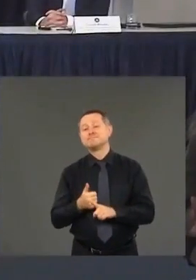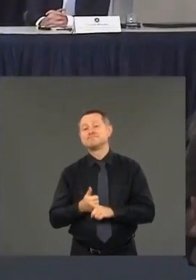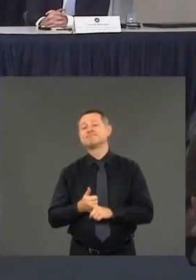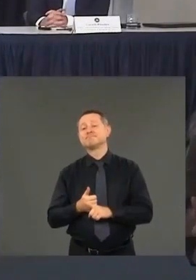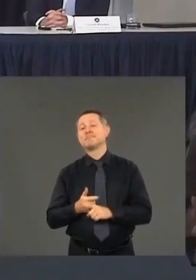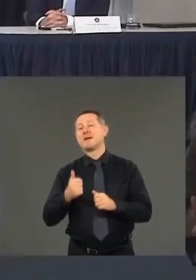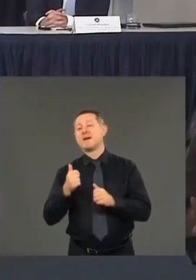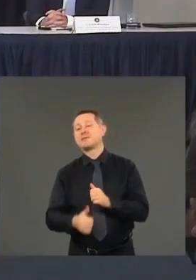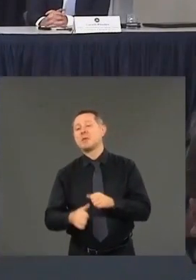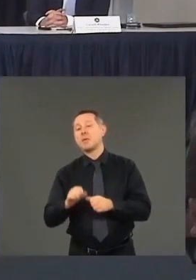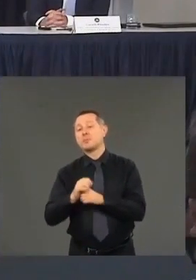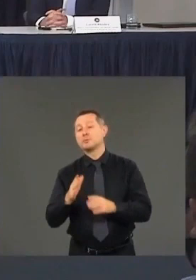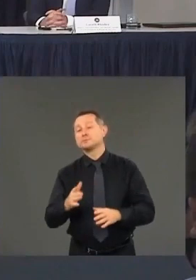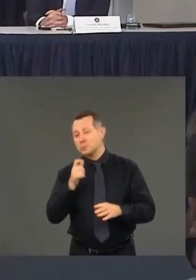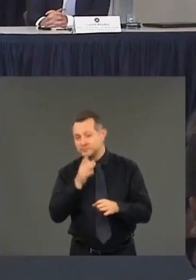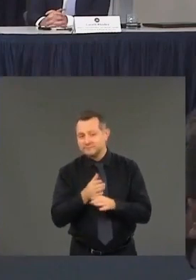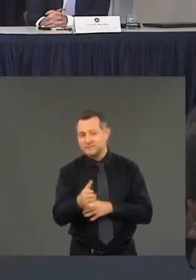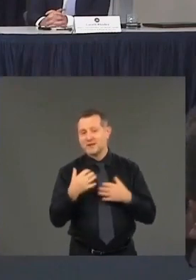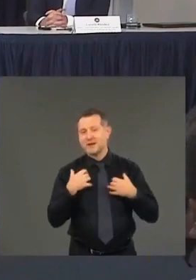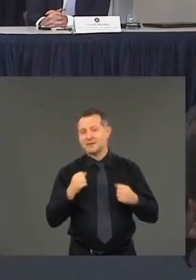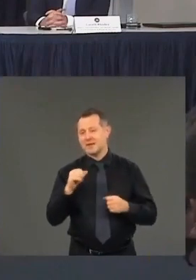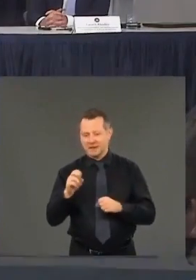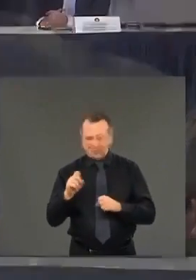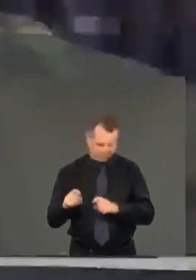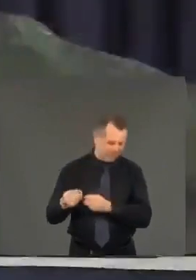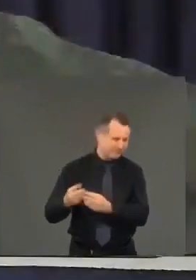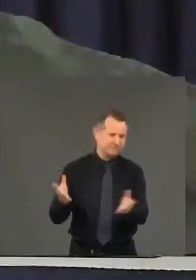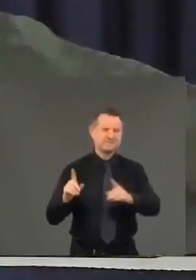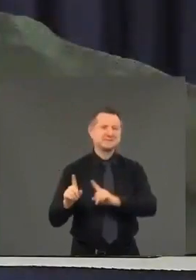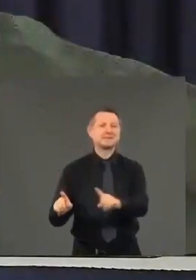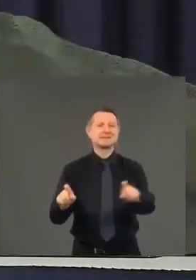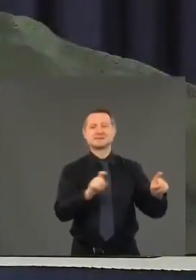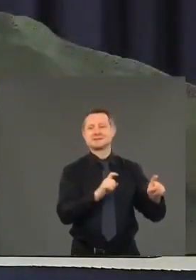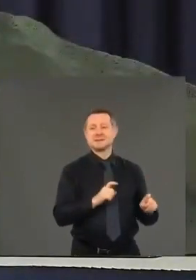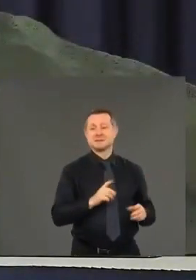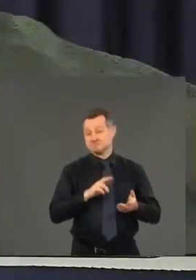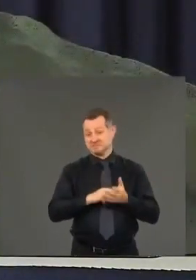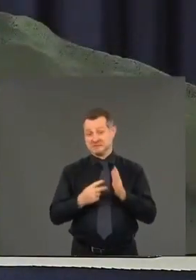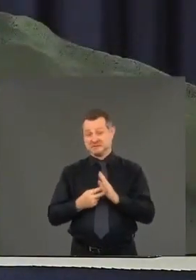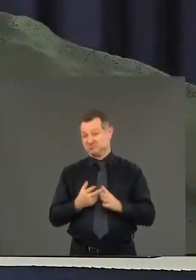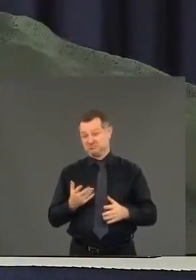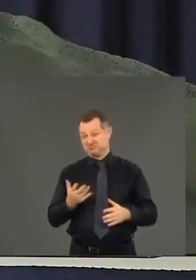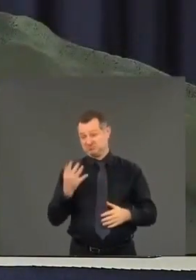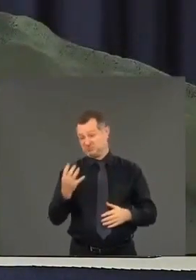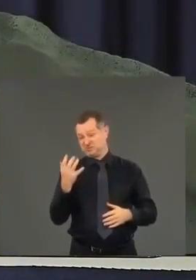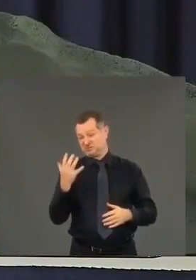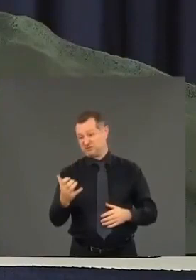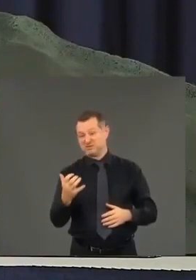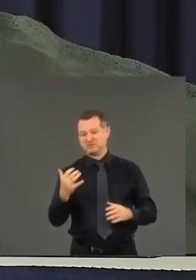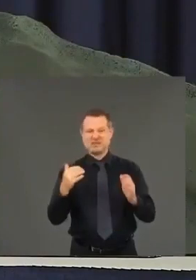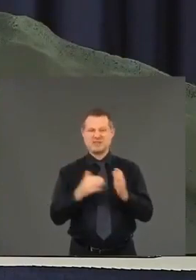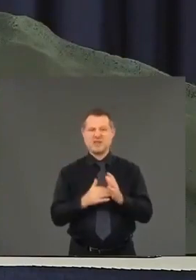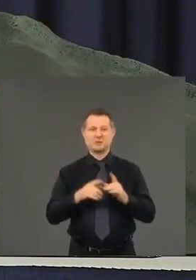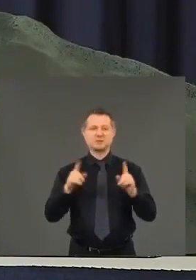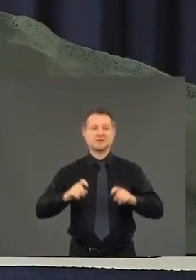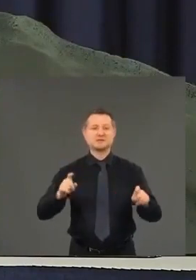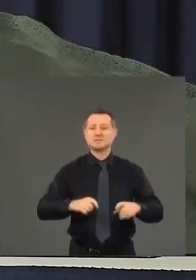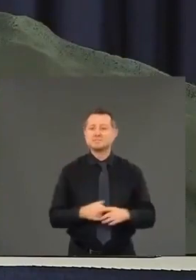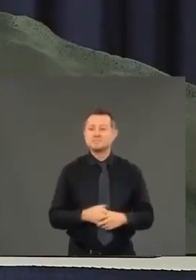healthcare employee. Now, that is hundreds of thousands of tests, and you had no testing